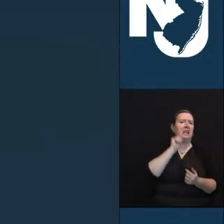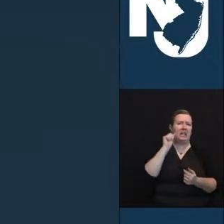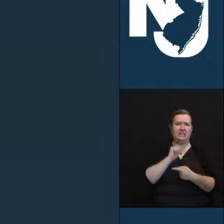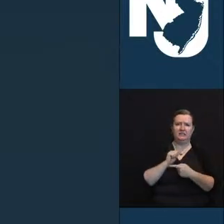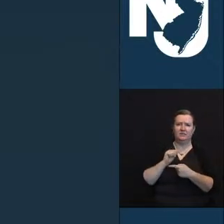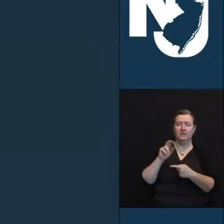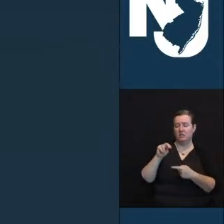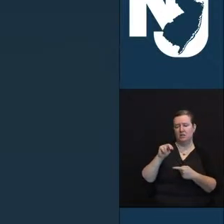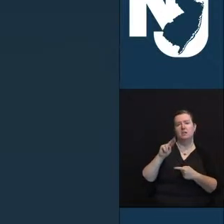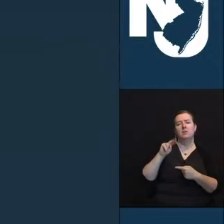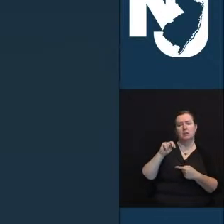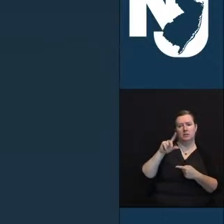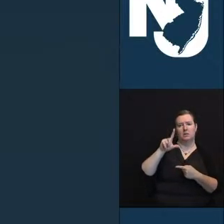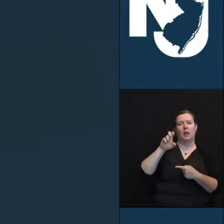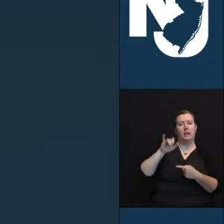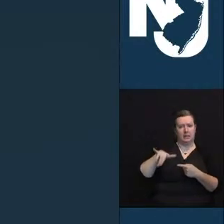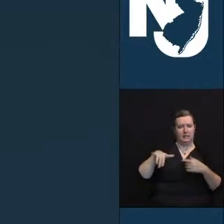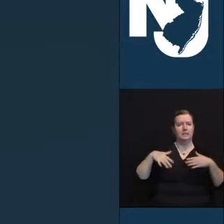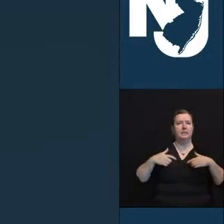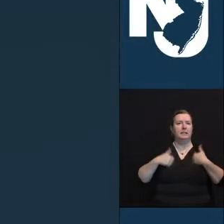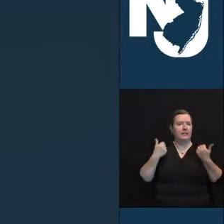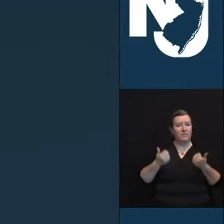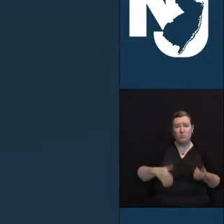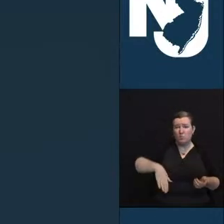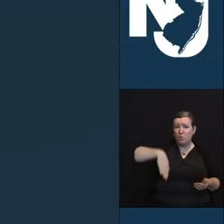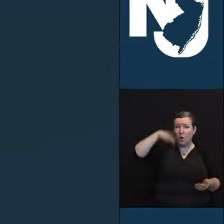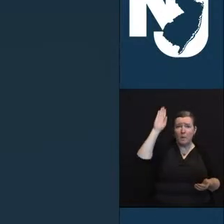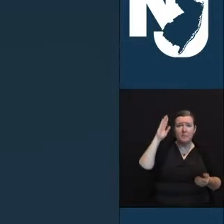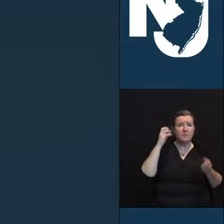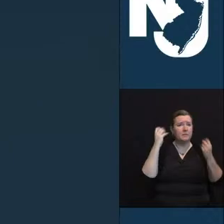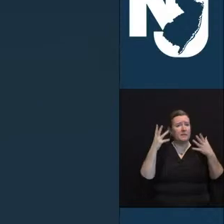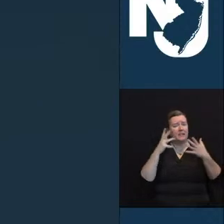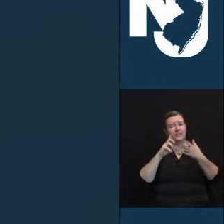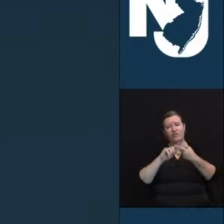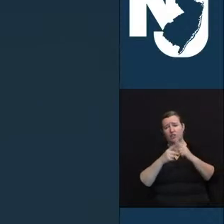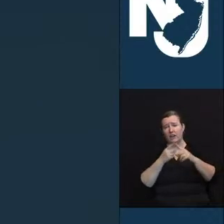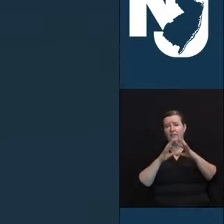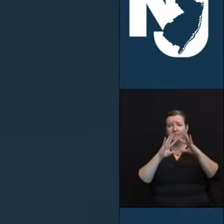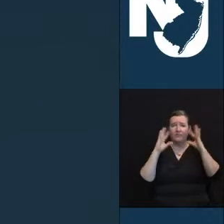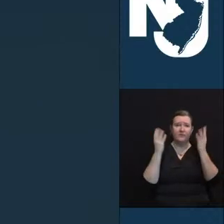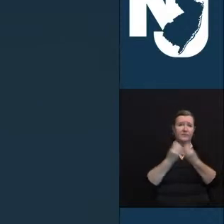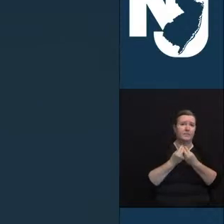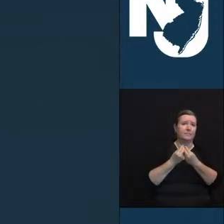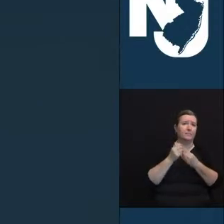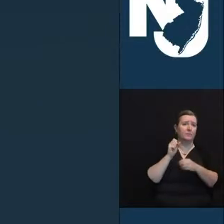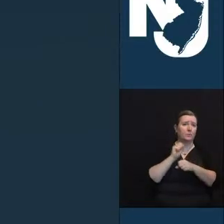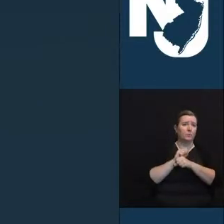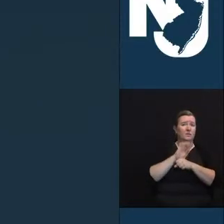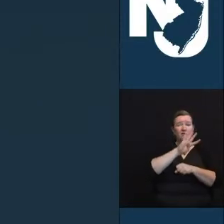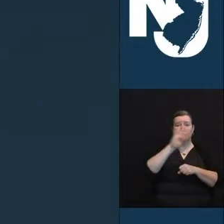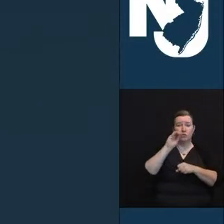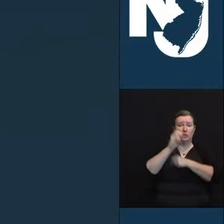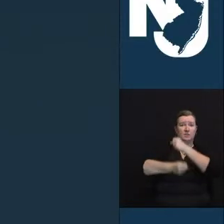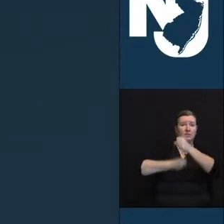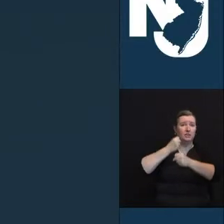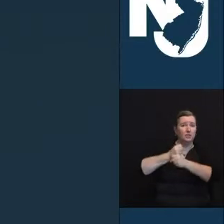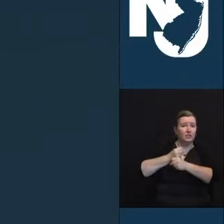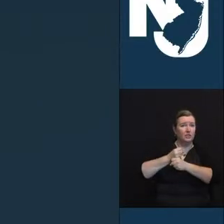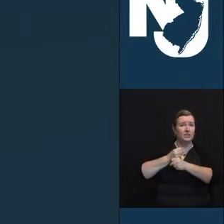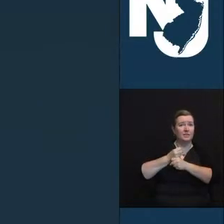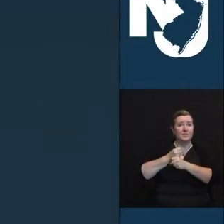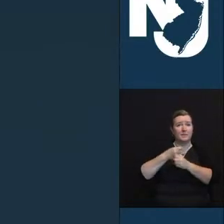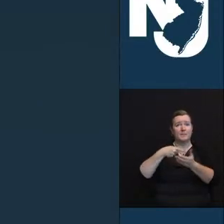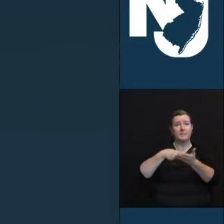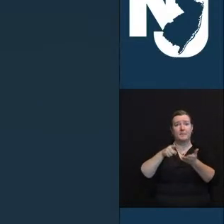she could be with her family and friends. She had a more than 40-year career in public service as the payroll supervisor for